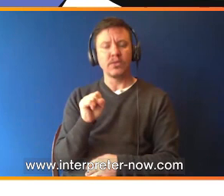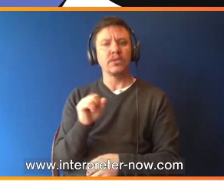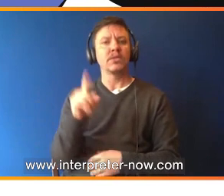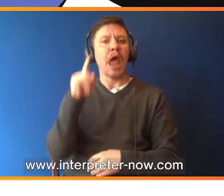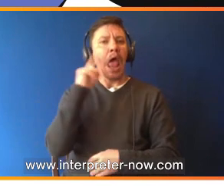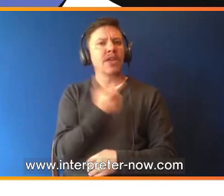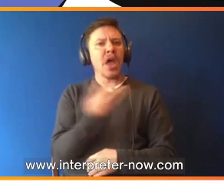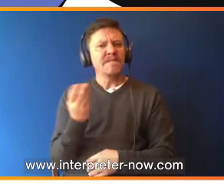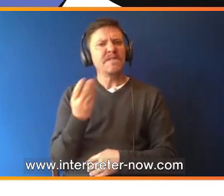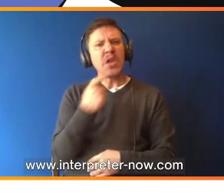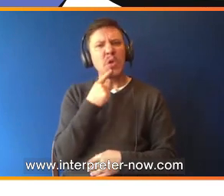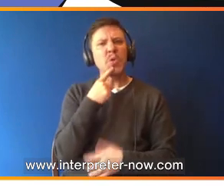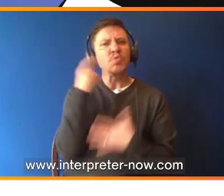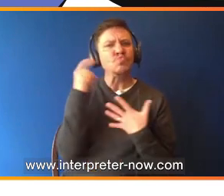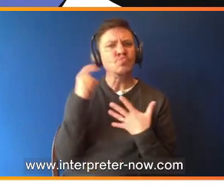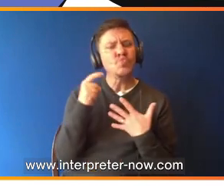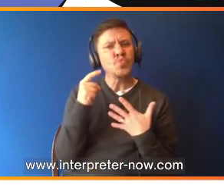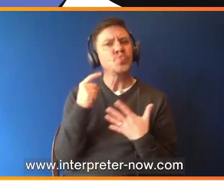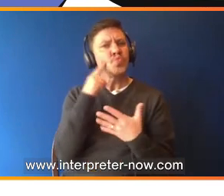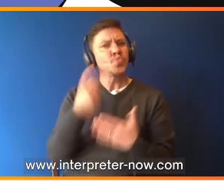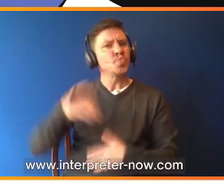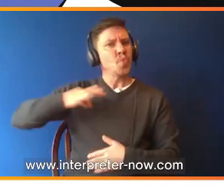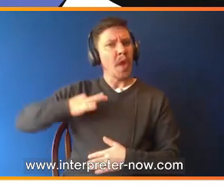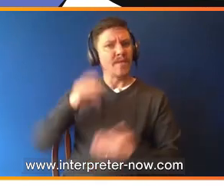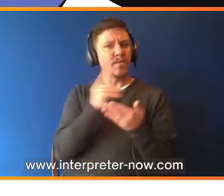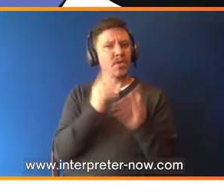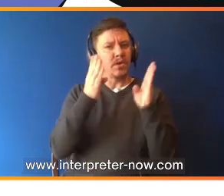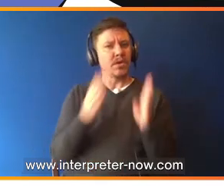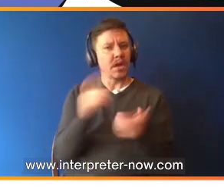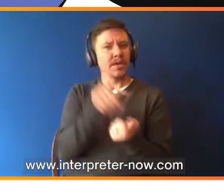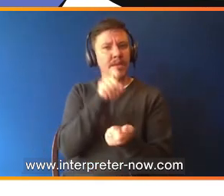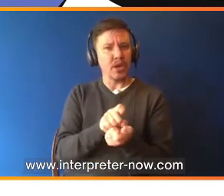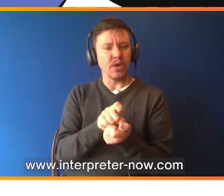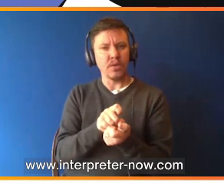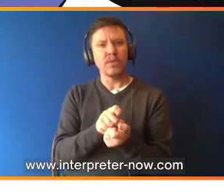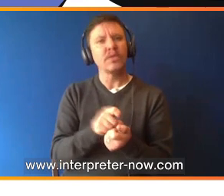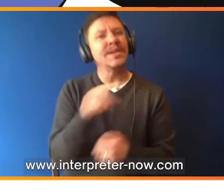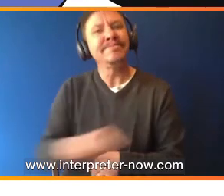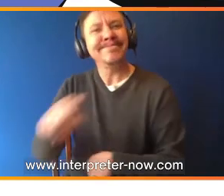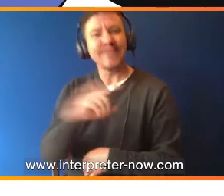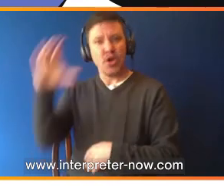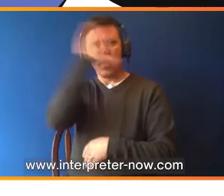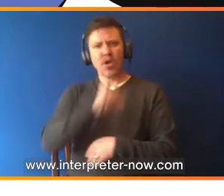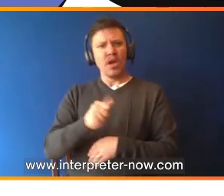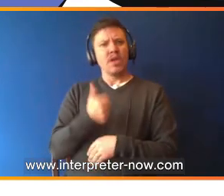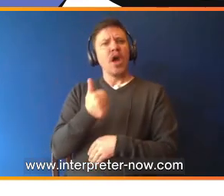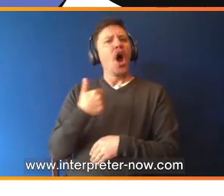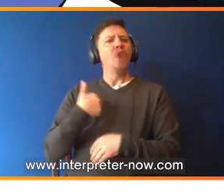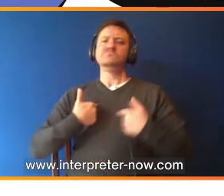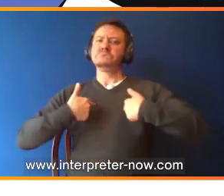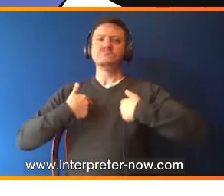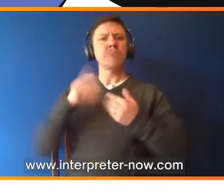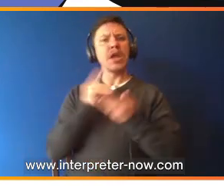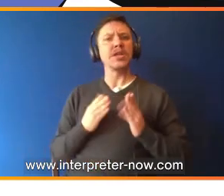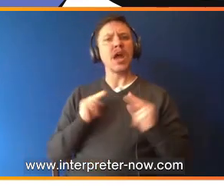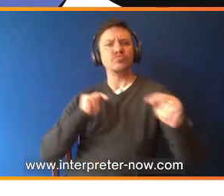So unpacking that power, the privileged bias. And there are, I think, some exercises that are helpful for designers in